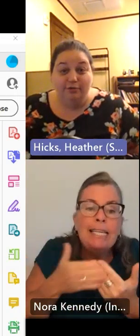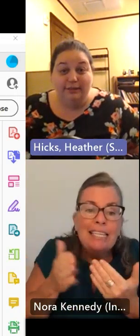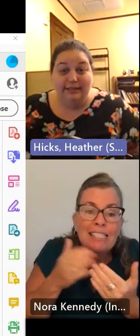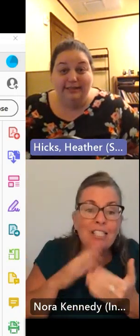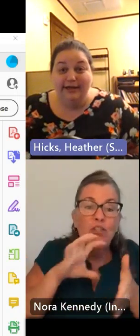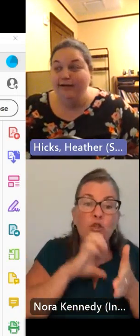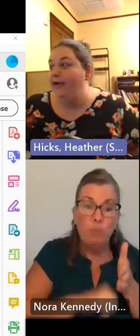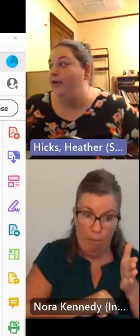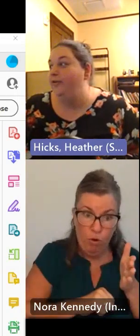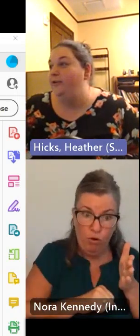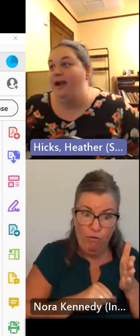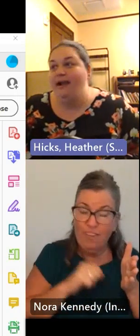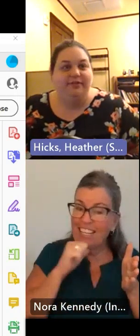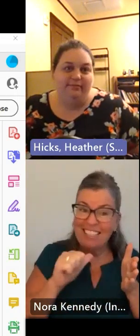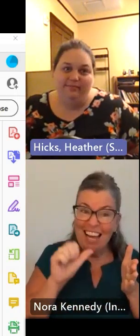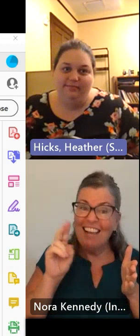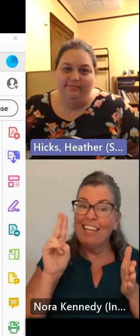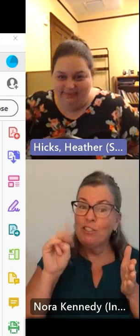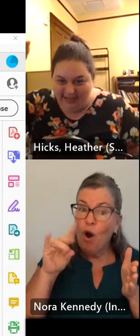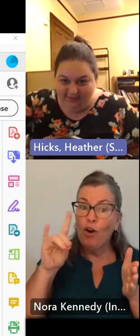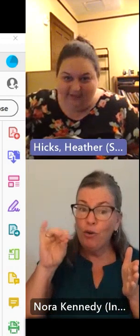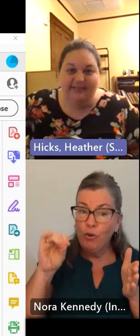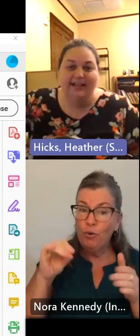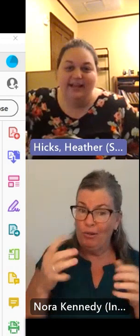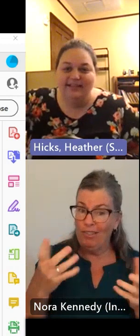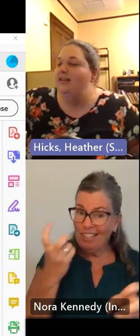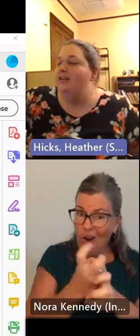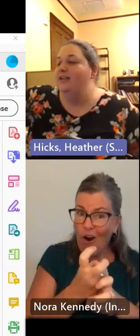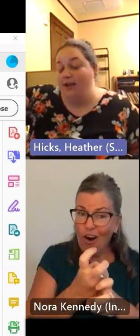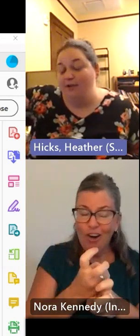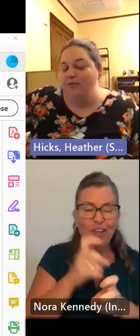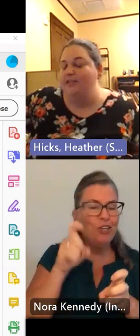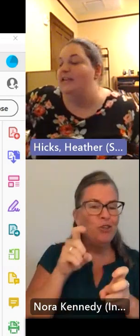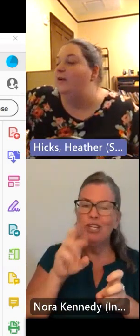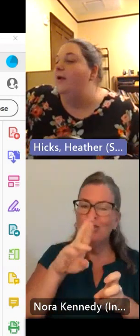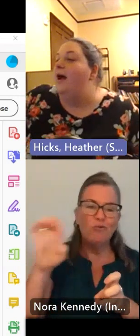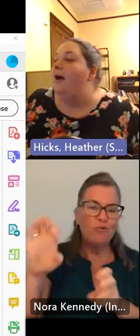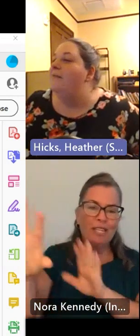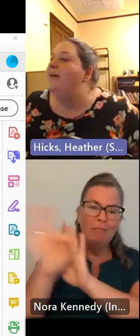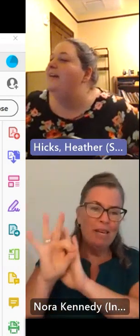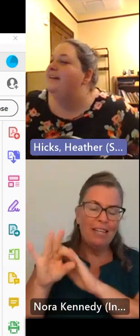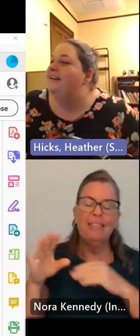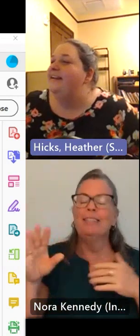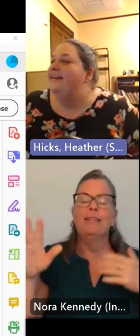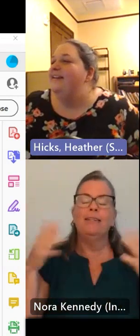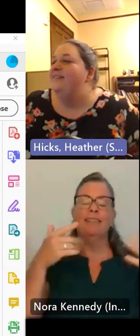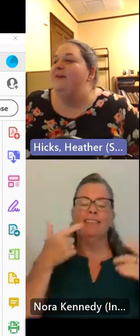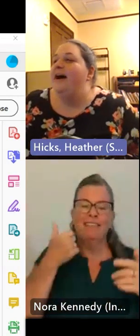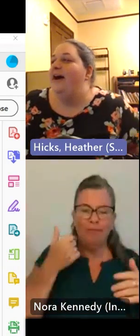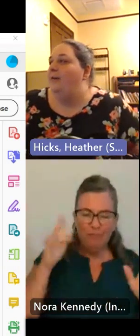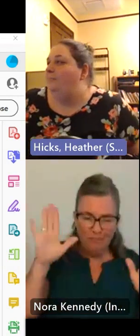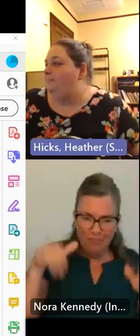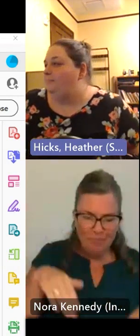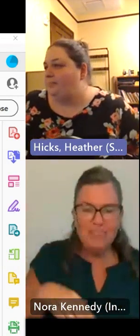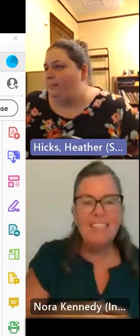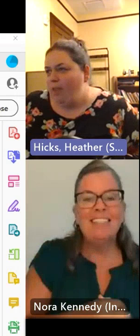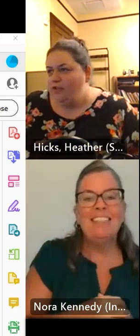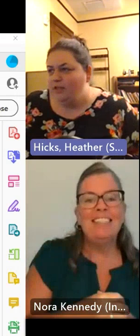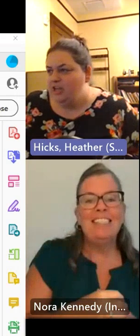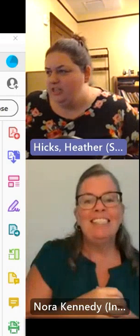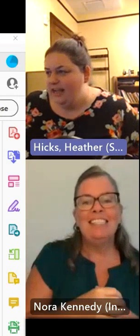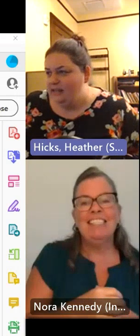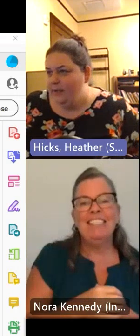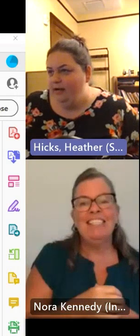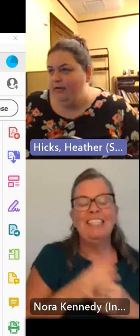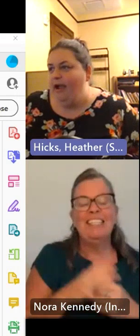a Control Z scenario. You have to then reselect. I'll go do this later. But